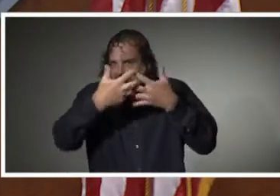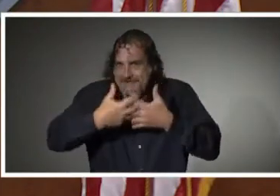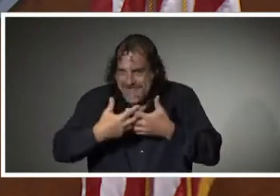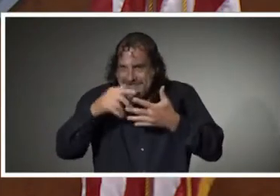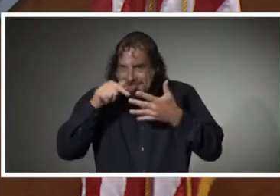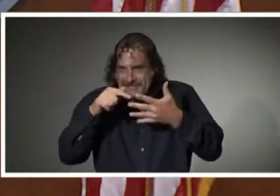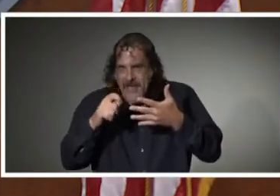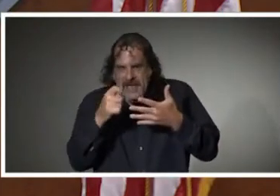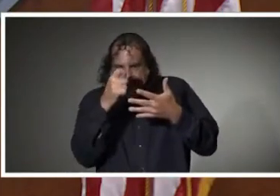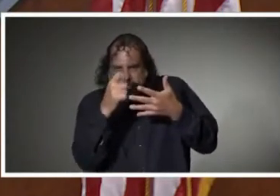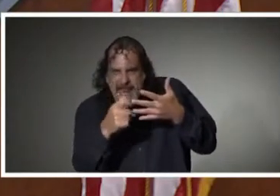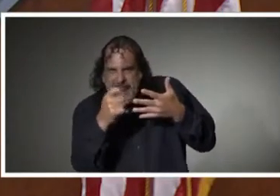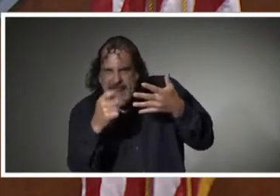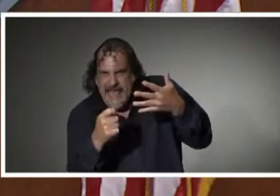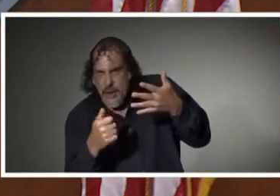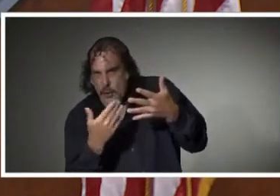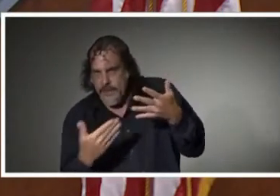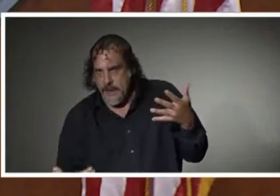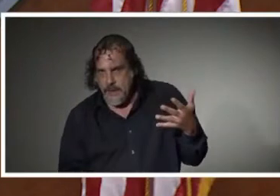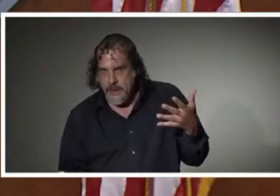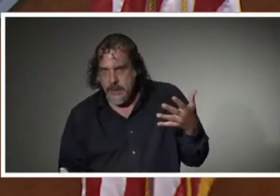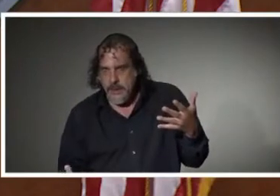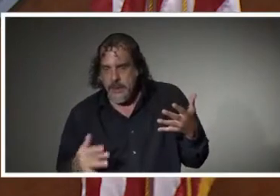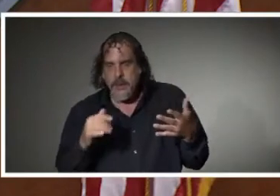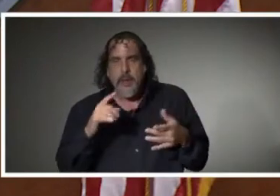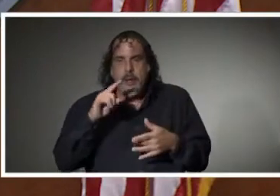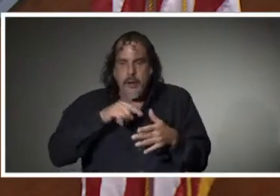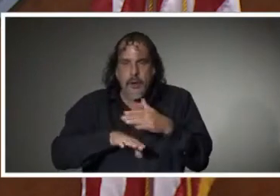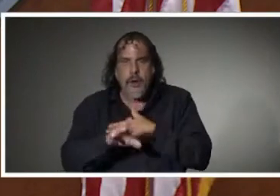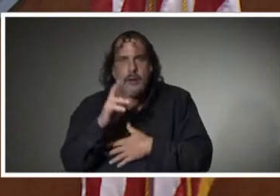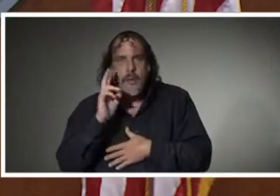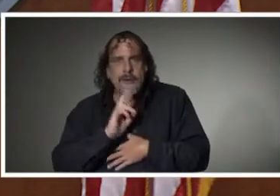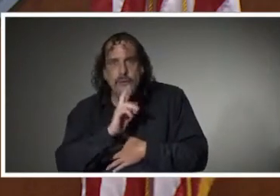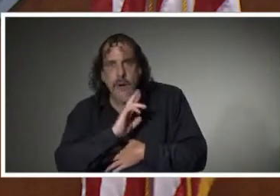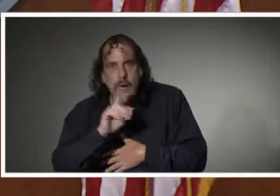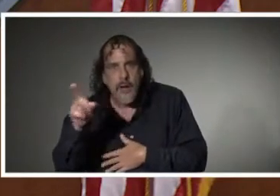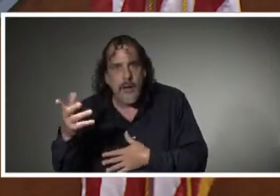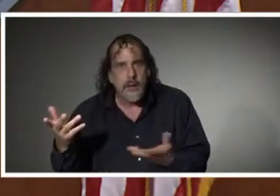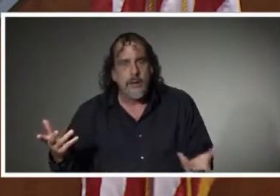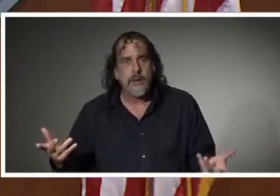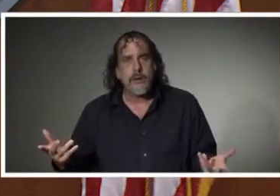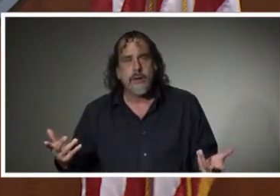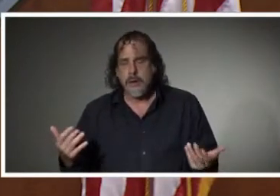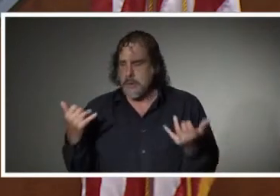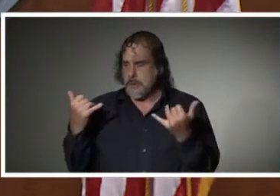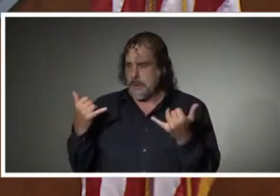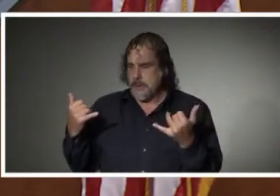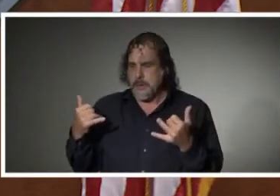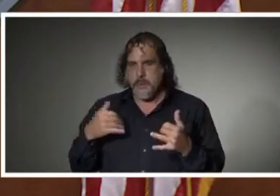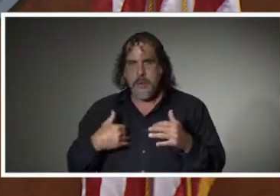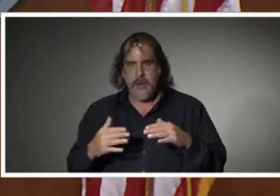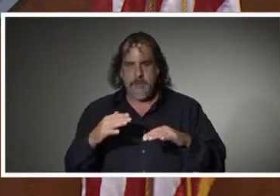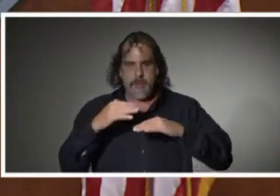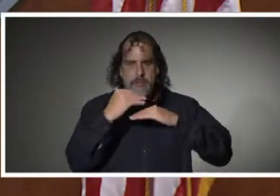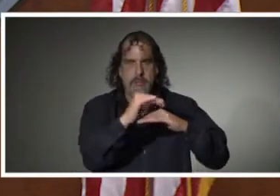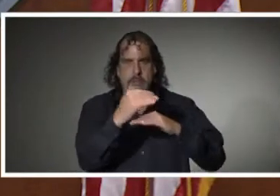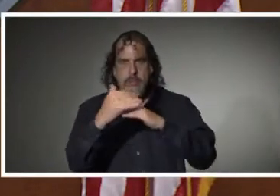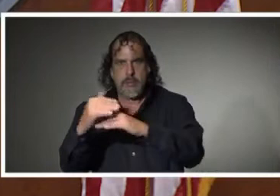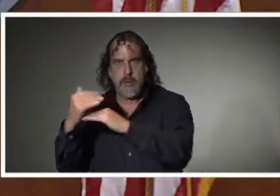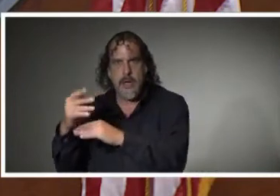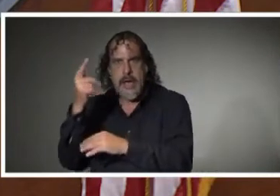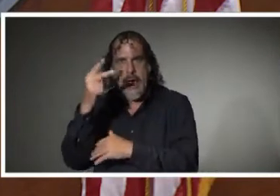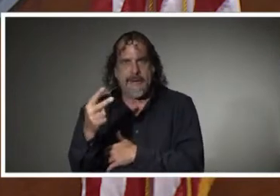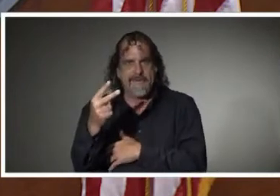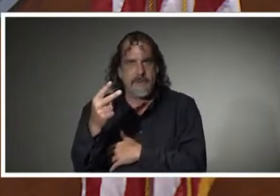the little things that need to happen. For instance, on restaurants, we currently have a capacity limit on